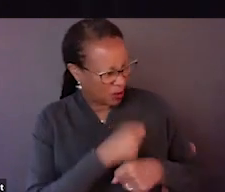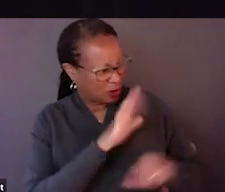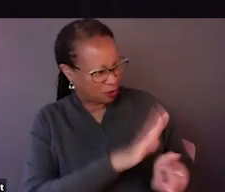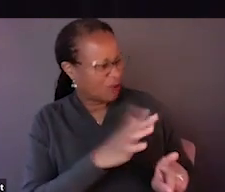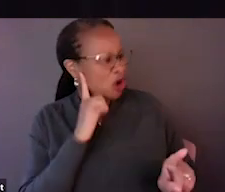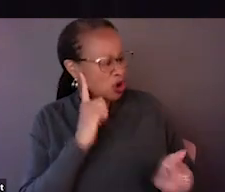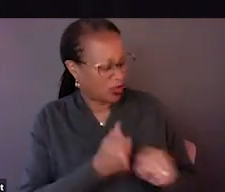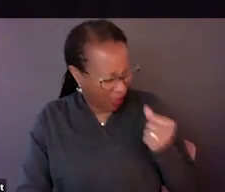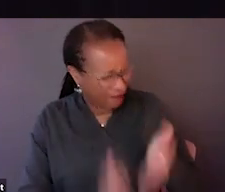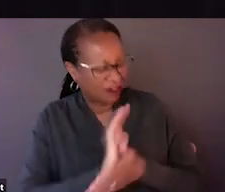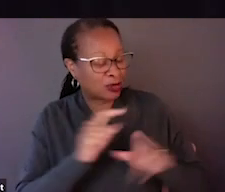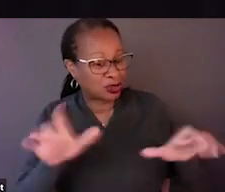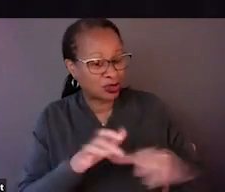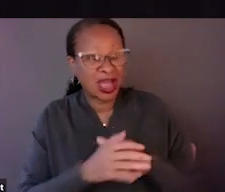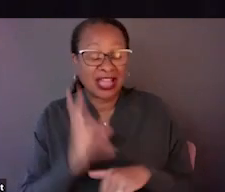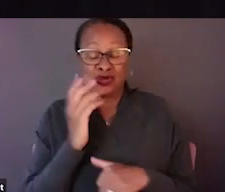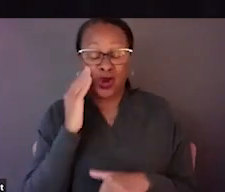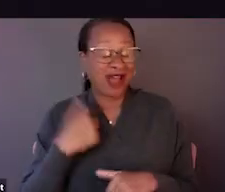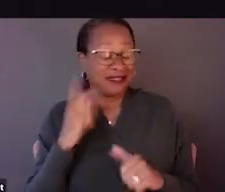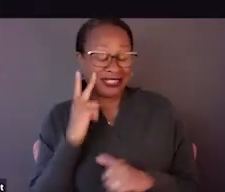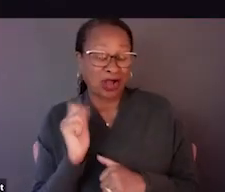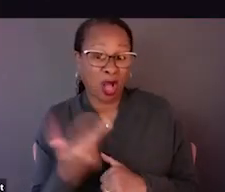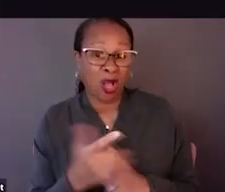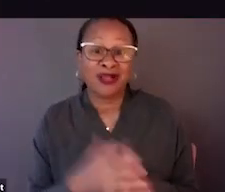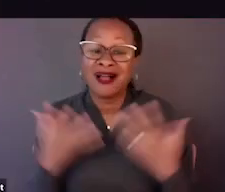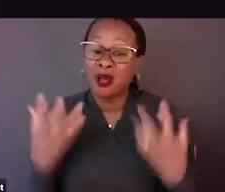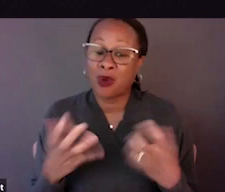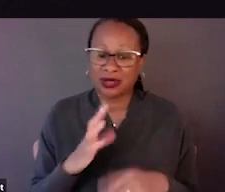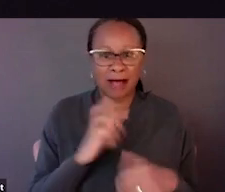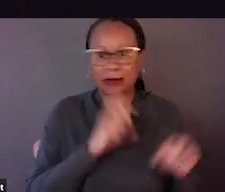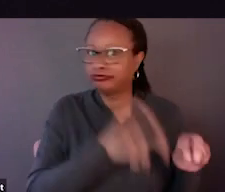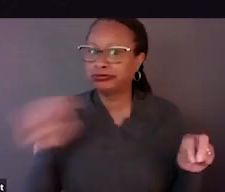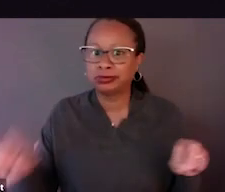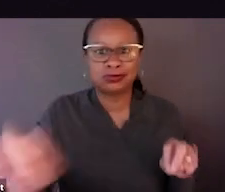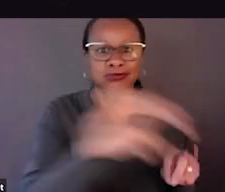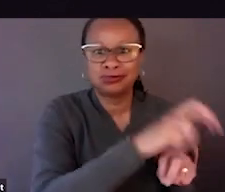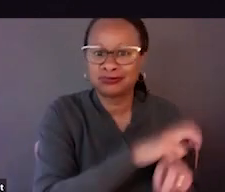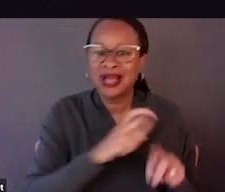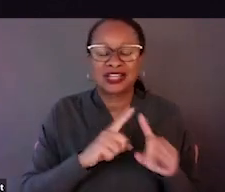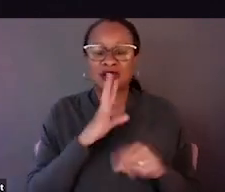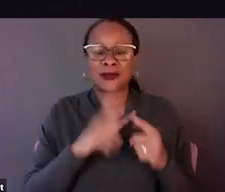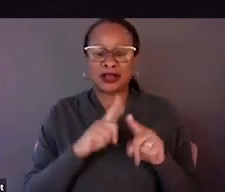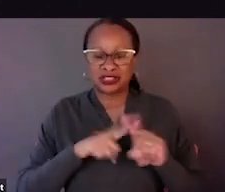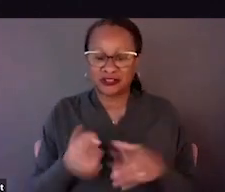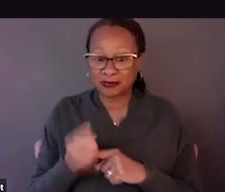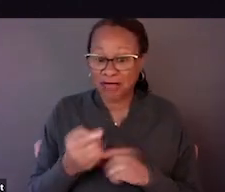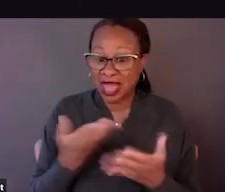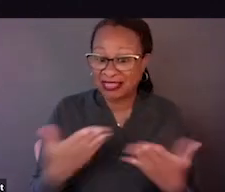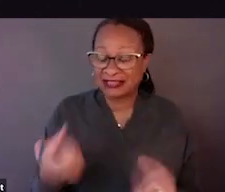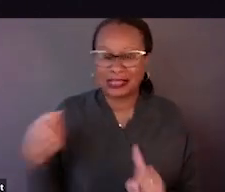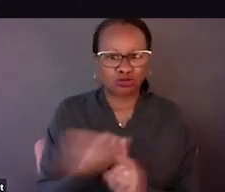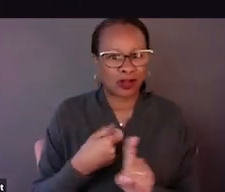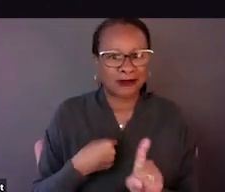single film that you do, and you know I have seen them all. I want to talk, I'm going to skip around talking about moments. The thing that really struck